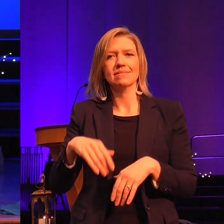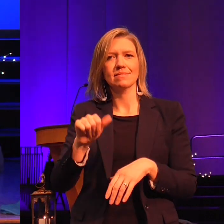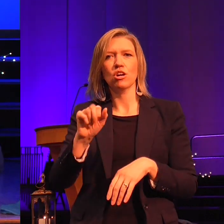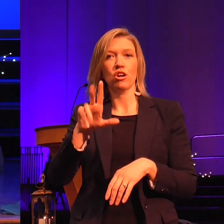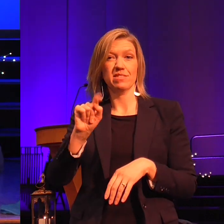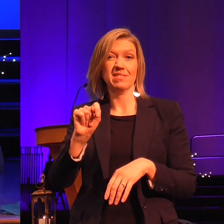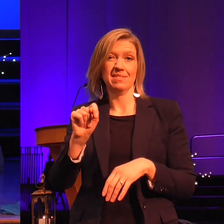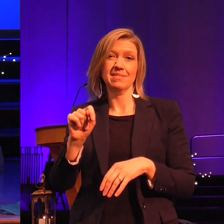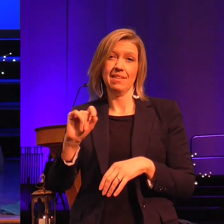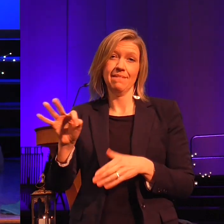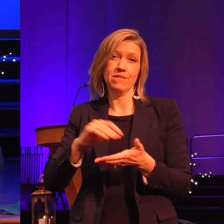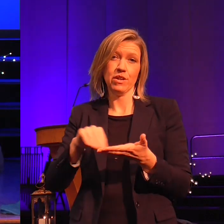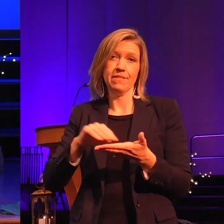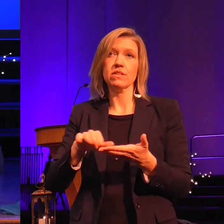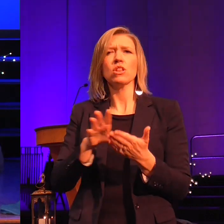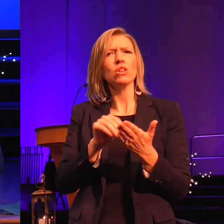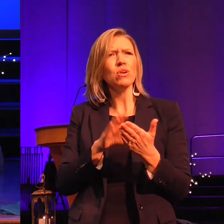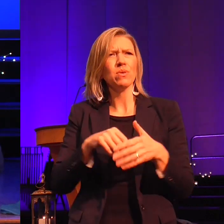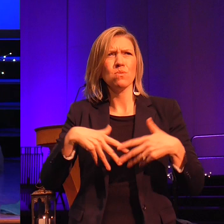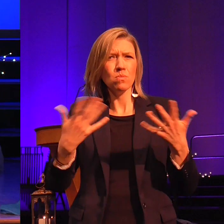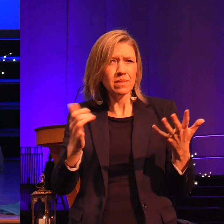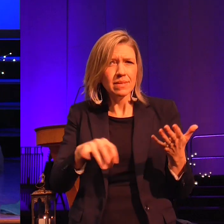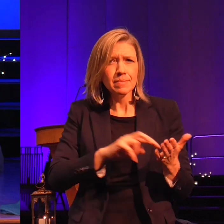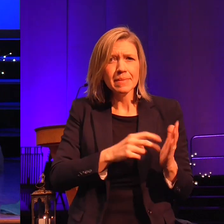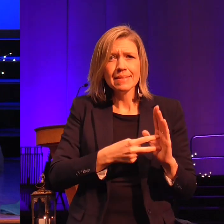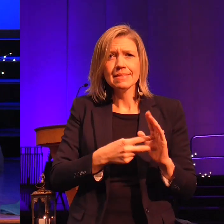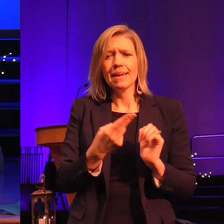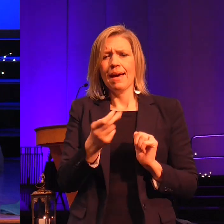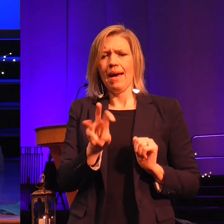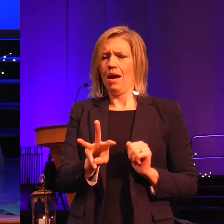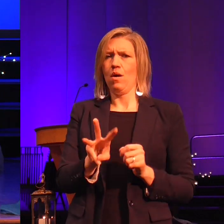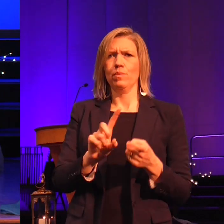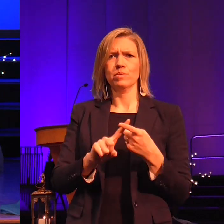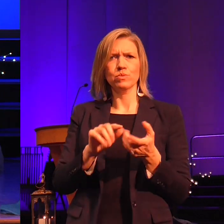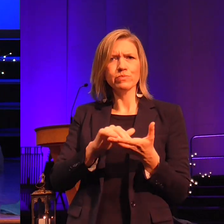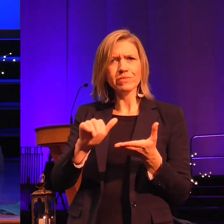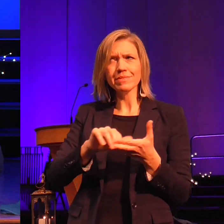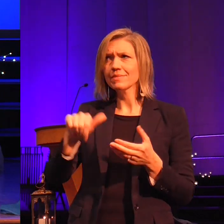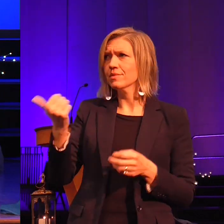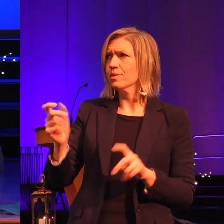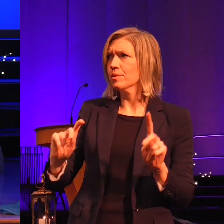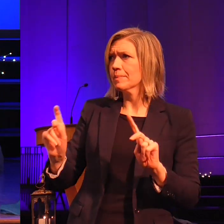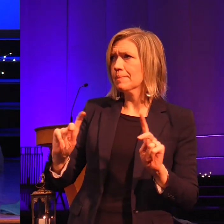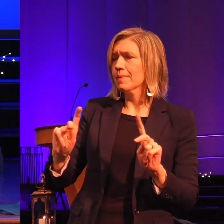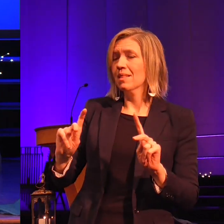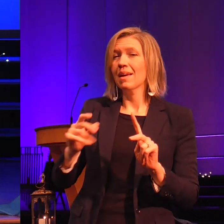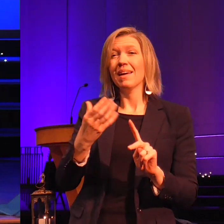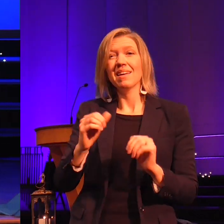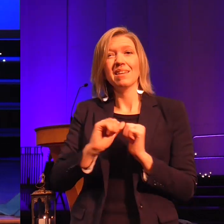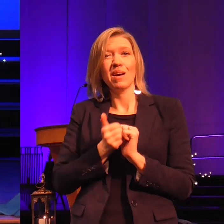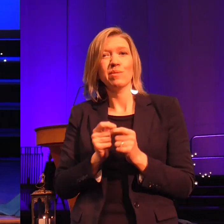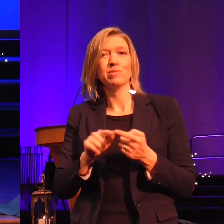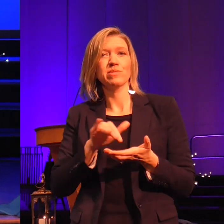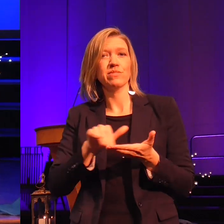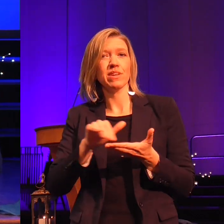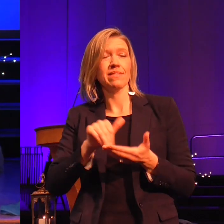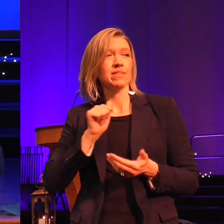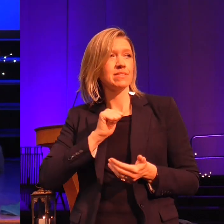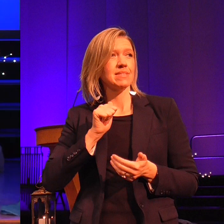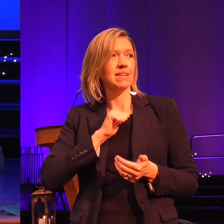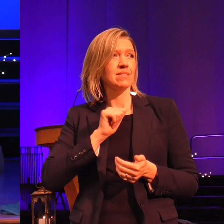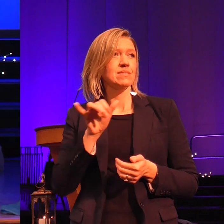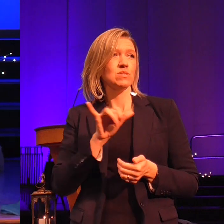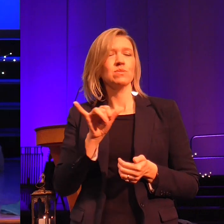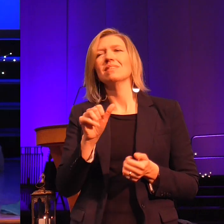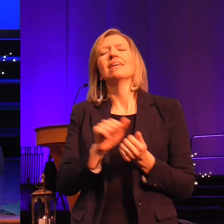forgiveness is, how to do it on behalf of other people, and how to forgive ourselves. Everything that Reverend